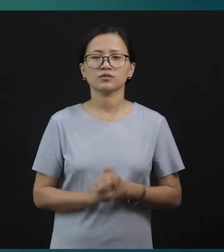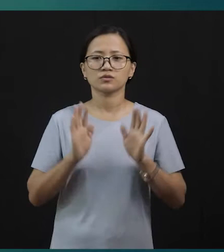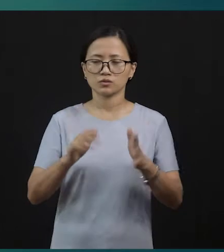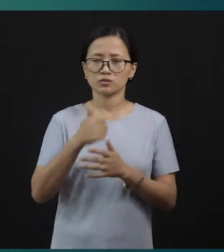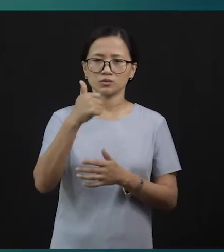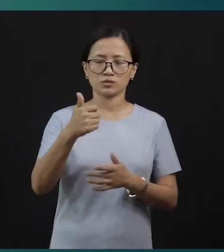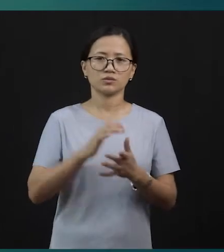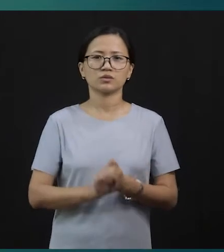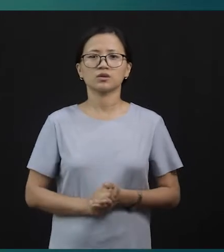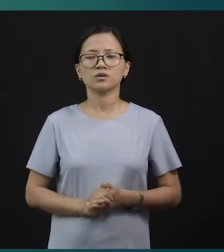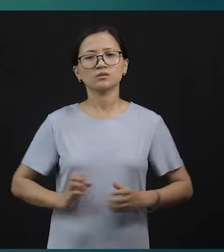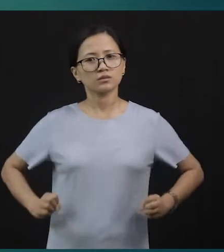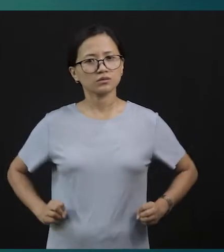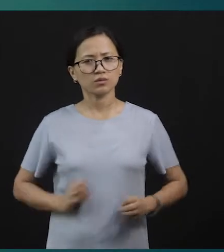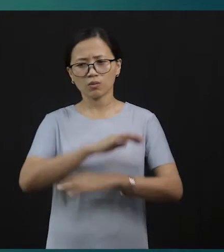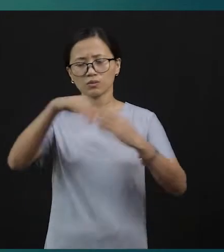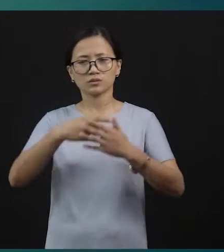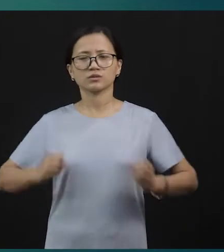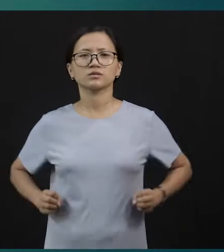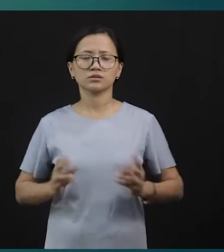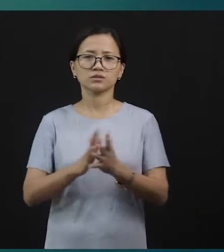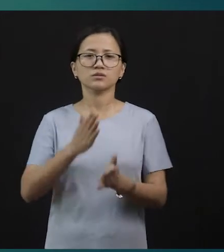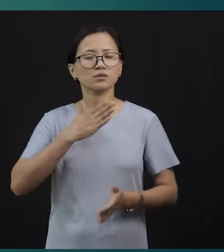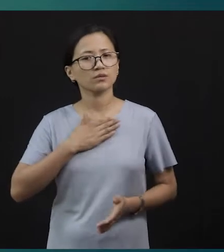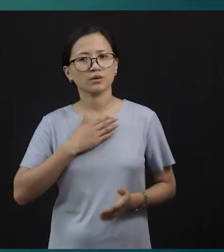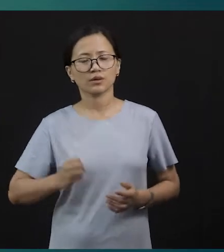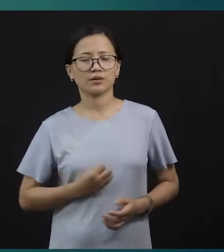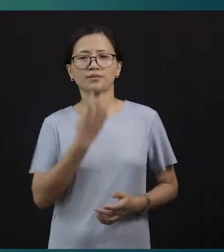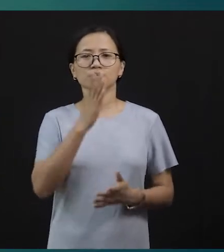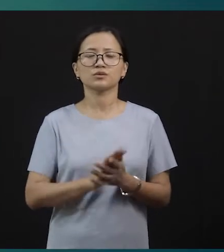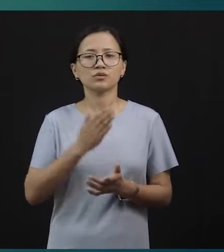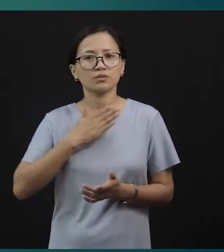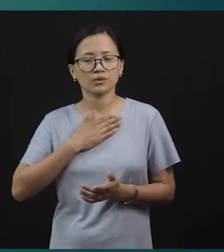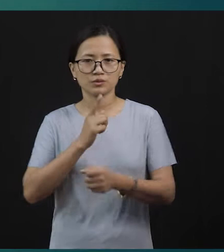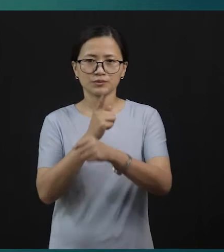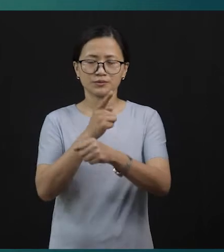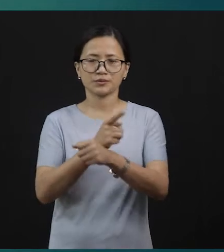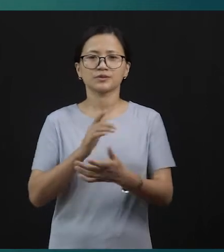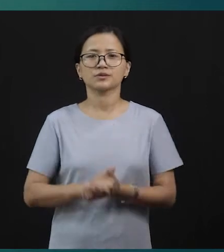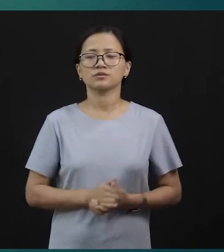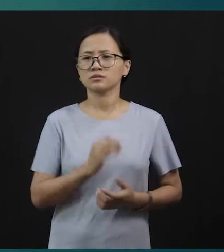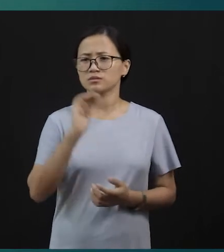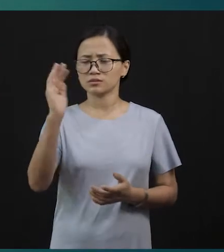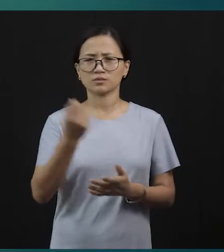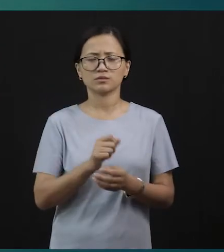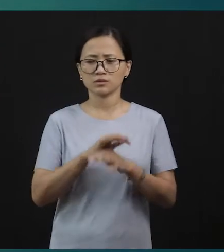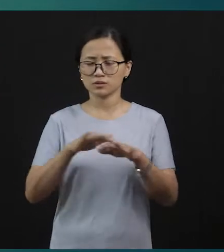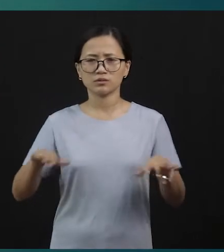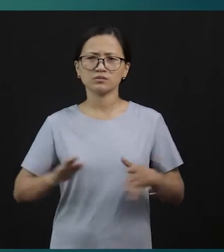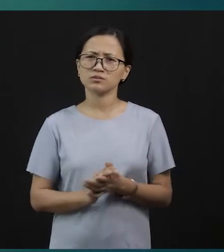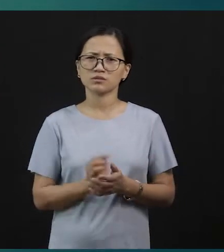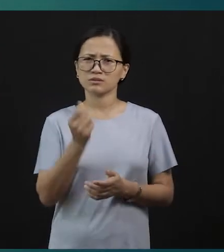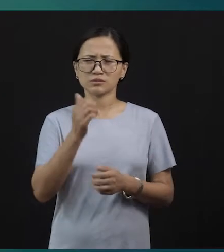class, the whole class starts obeying, and you may even be happy to obey your teachers, isn't it? There are some students who are a little